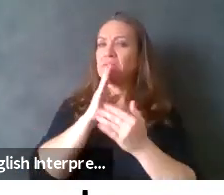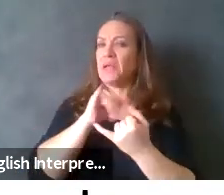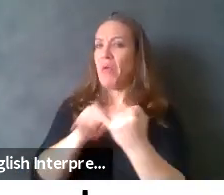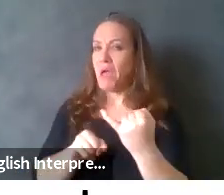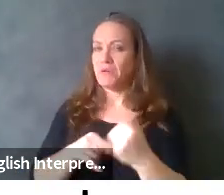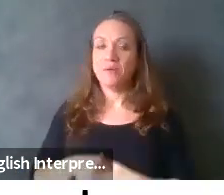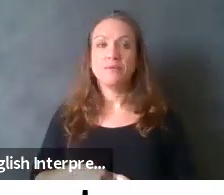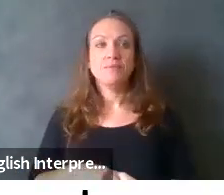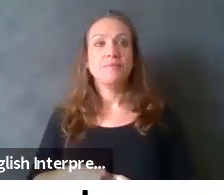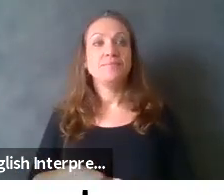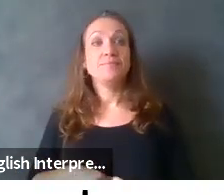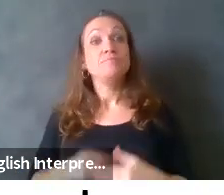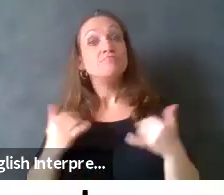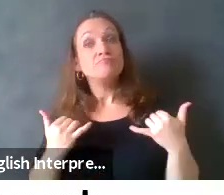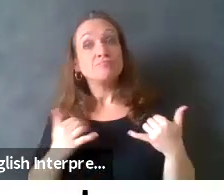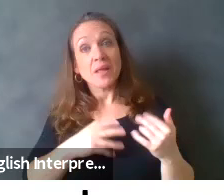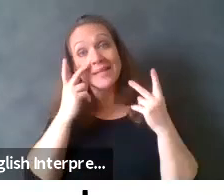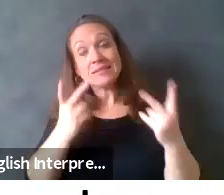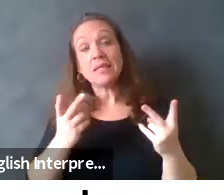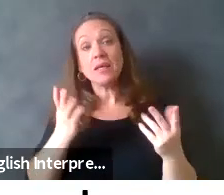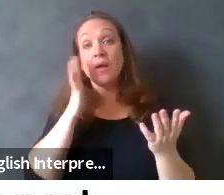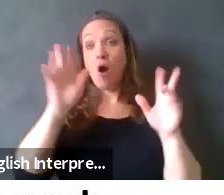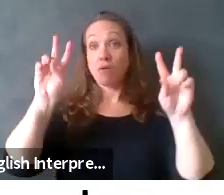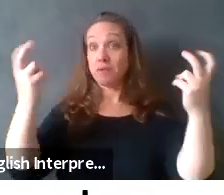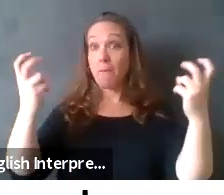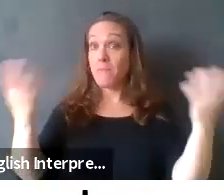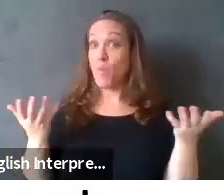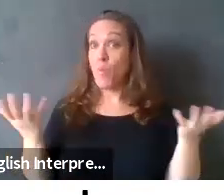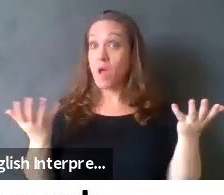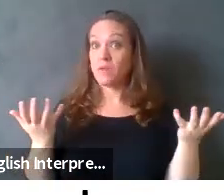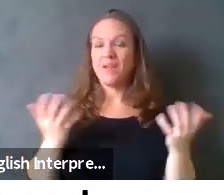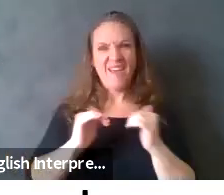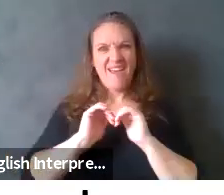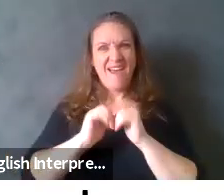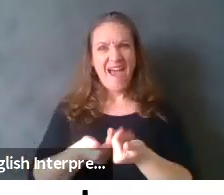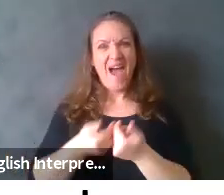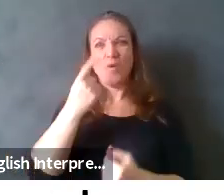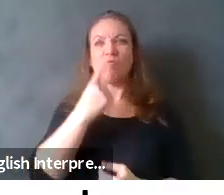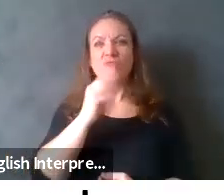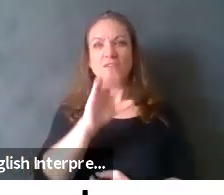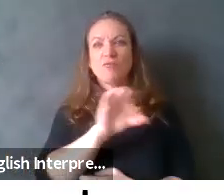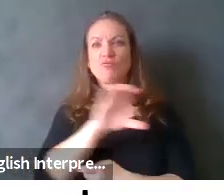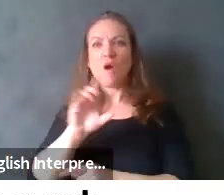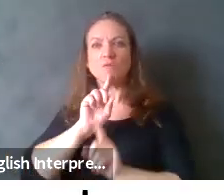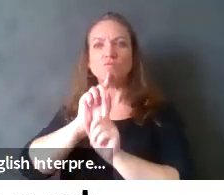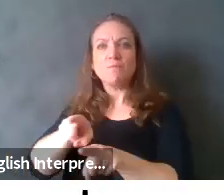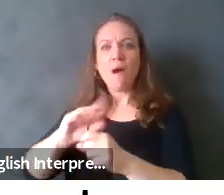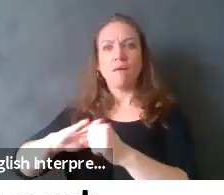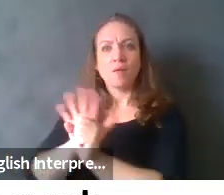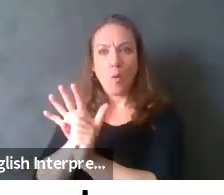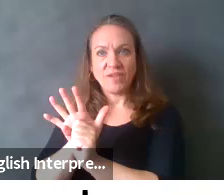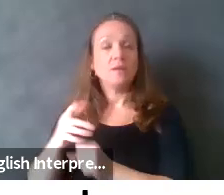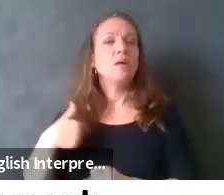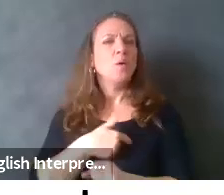going to talk about what Red Cross had to do because of COVID. So we had to create new doctrine, which is